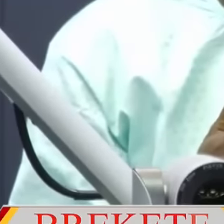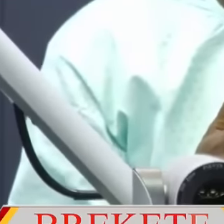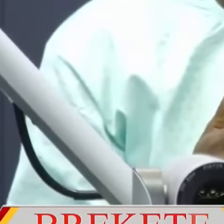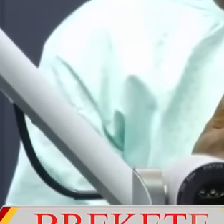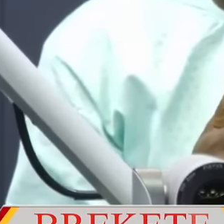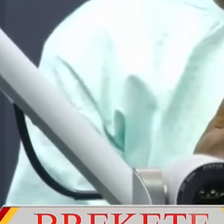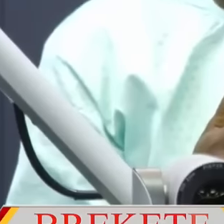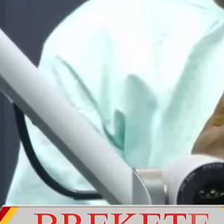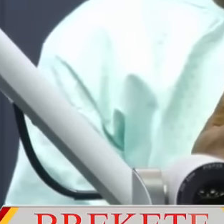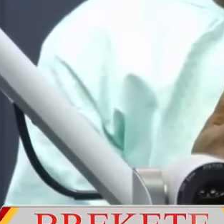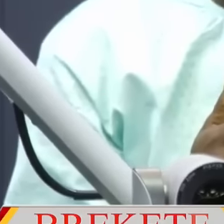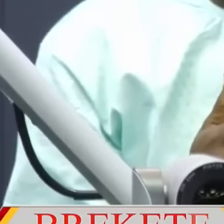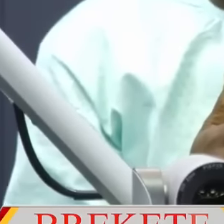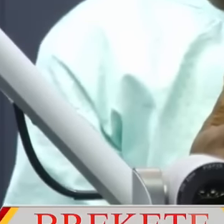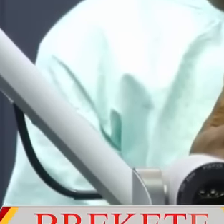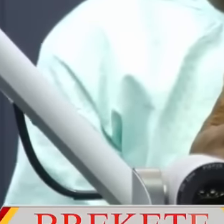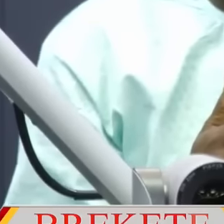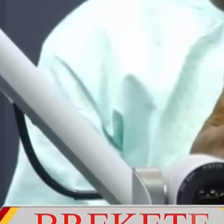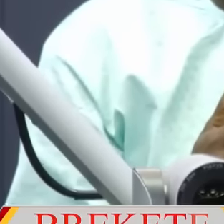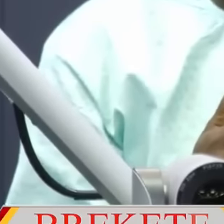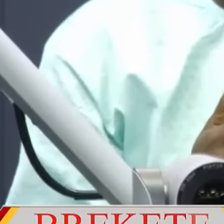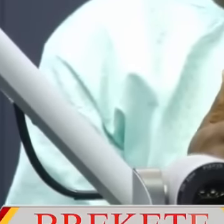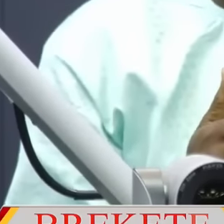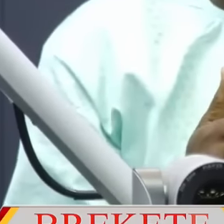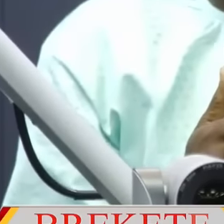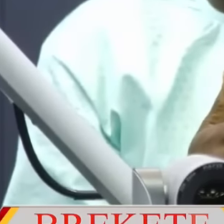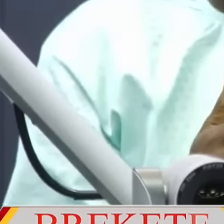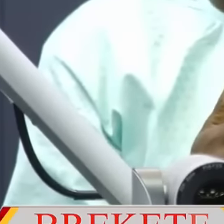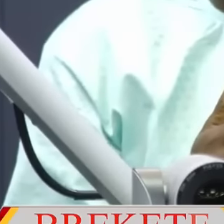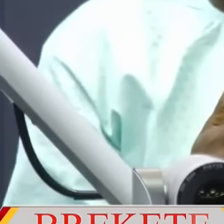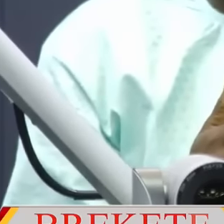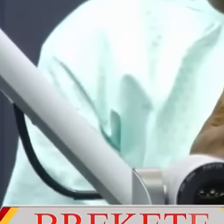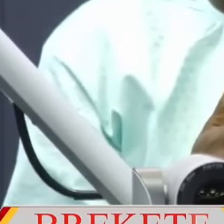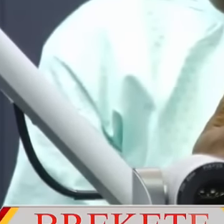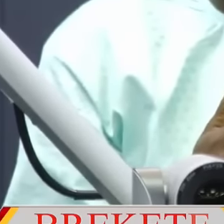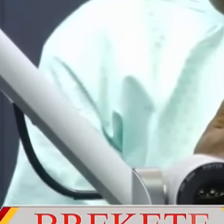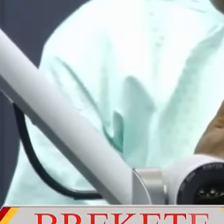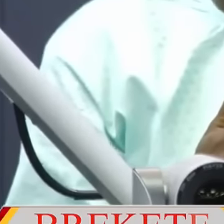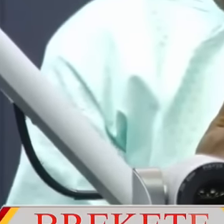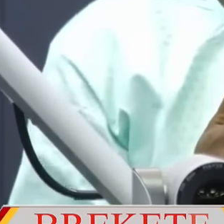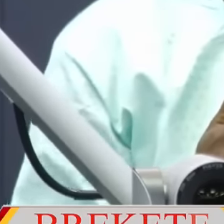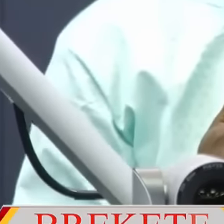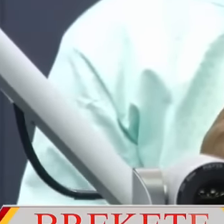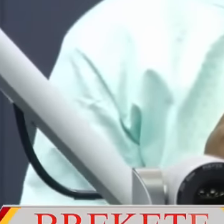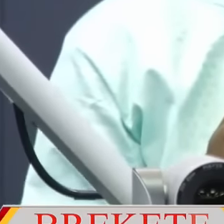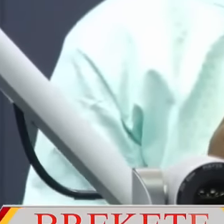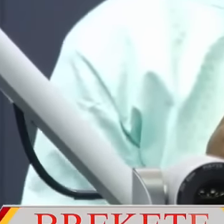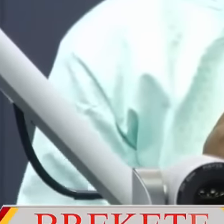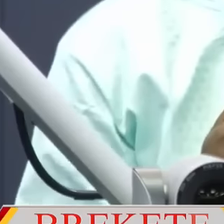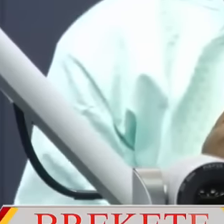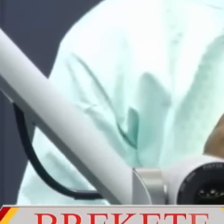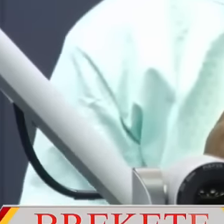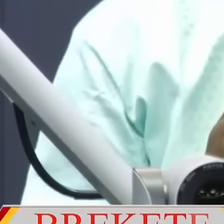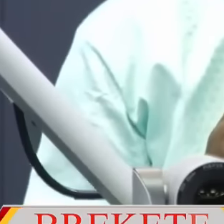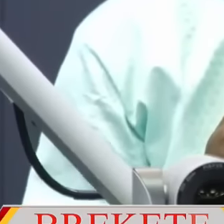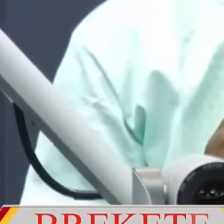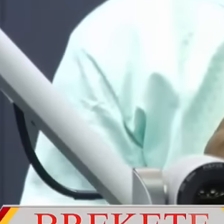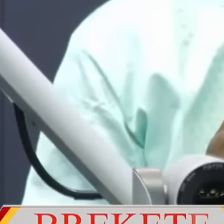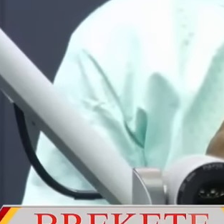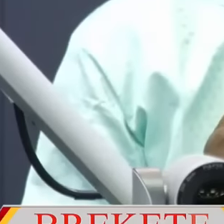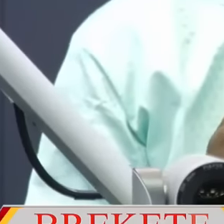bai wa Allah nan ta samu guri a zuru ta ainihin yi magana da yadda za